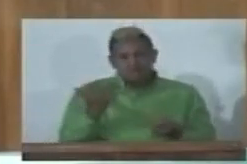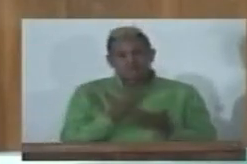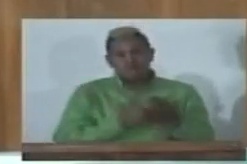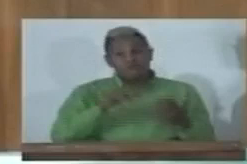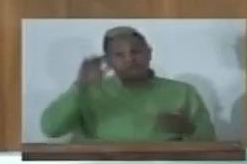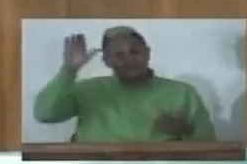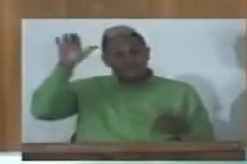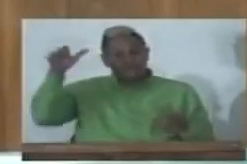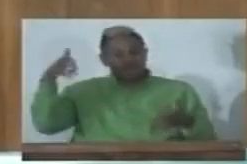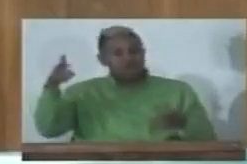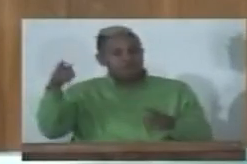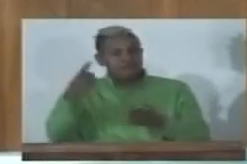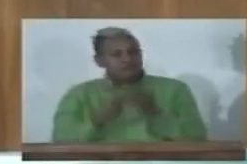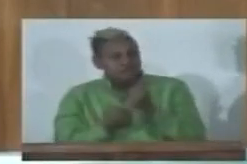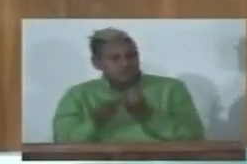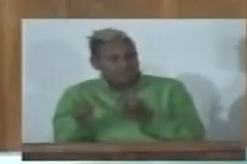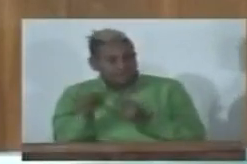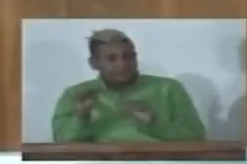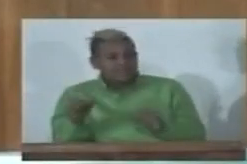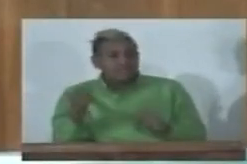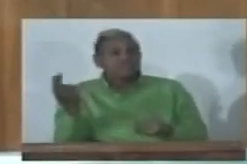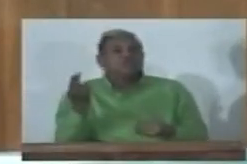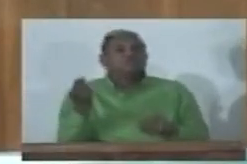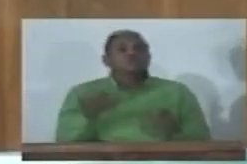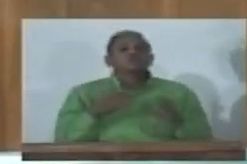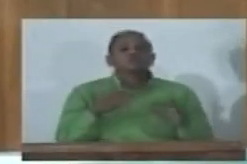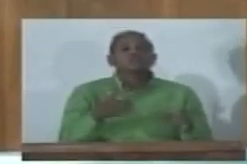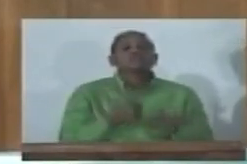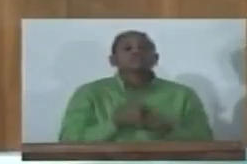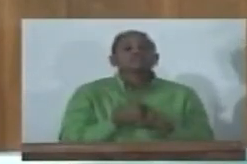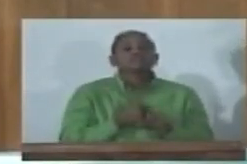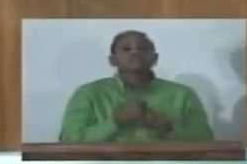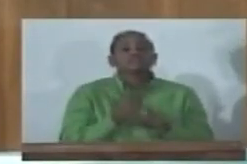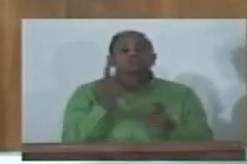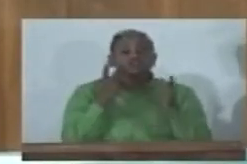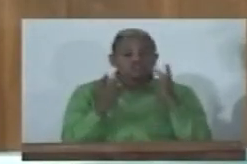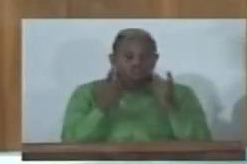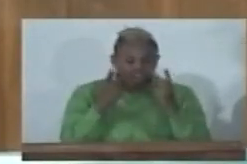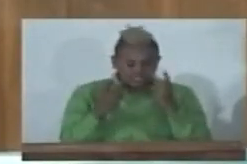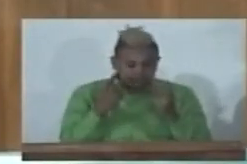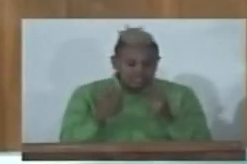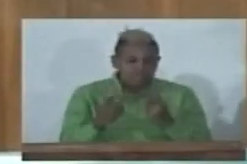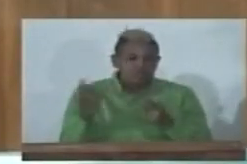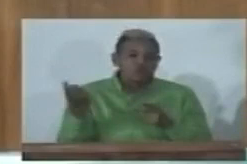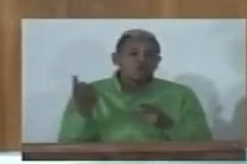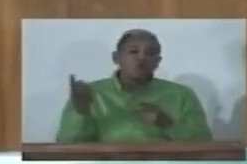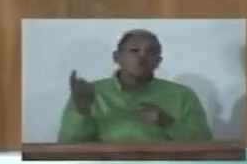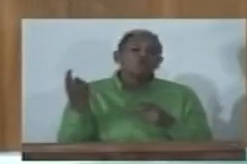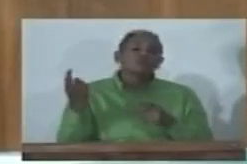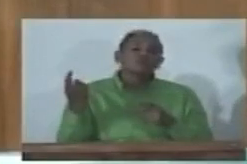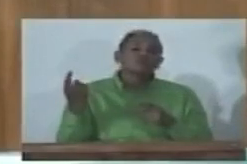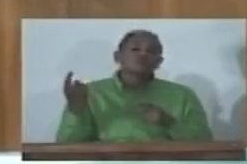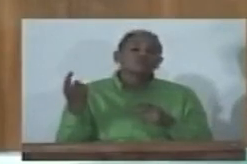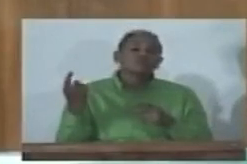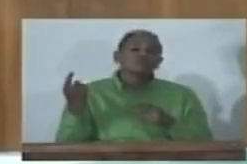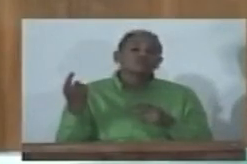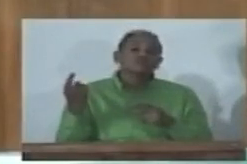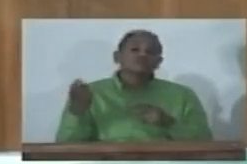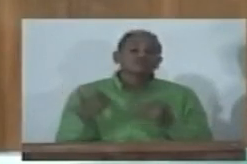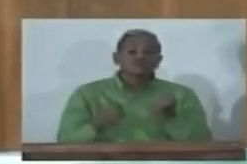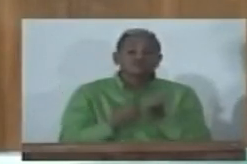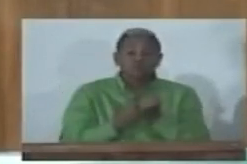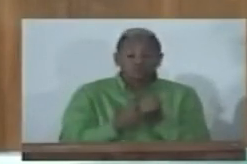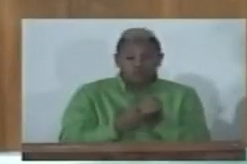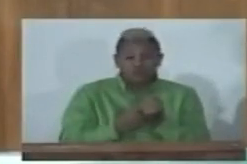be entrusted and that they be utilized in a way that is transparent, that only augurs well for national development